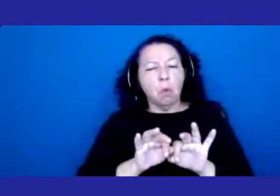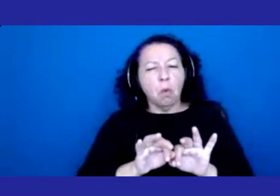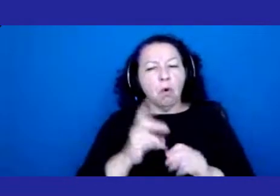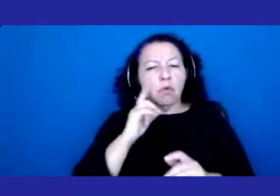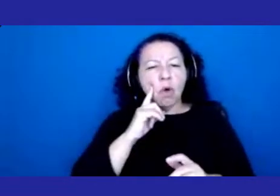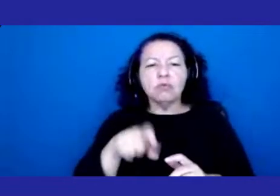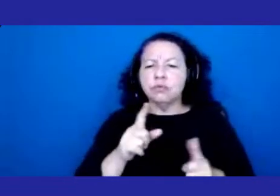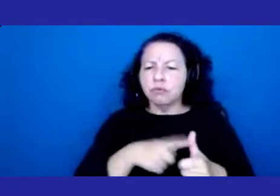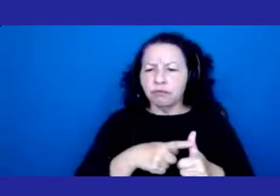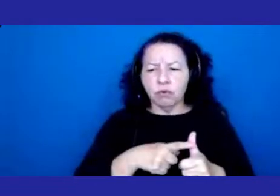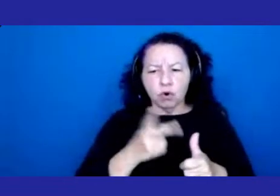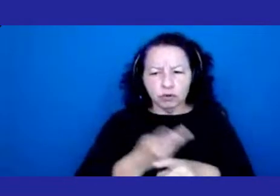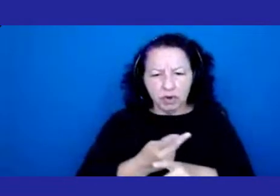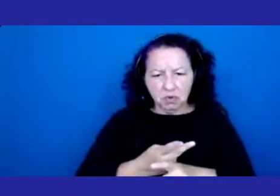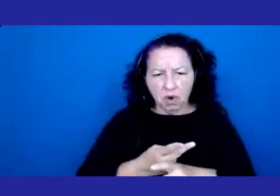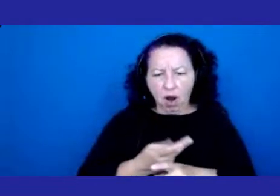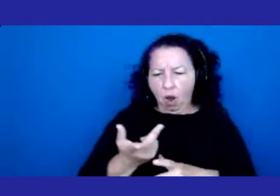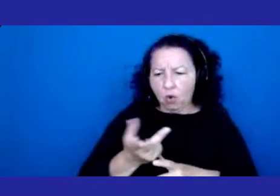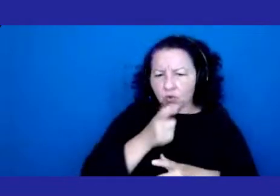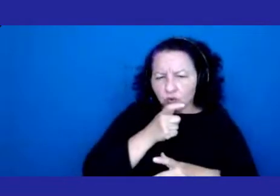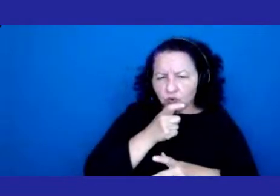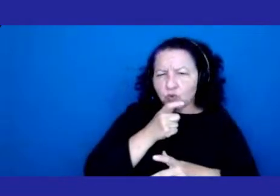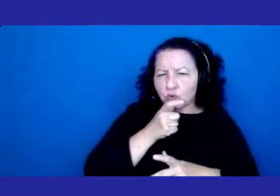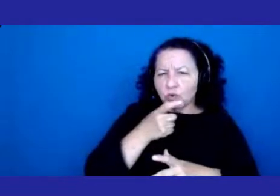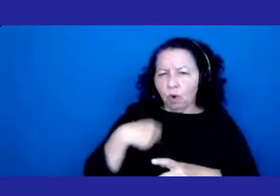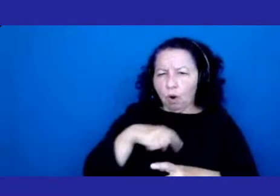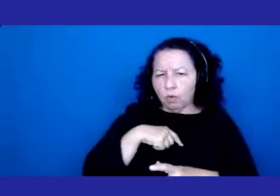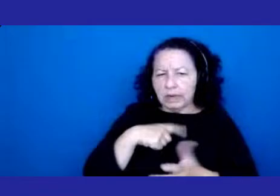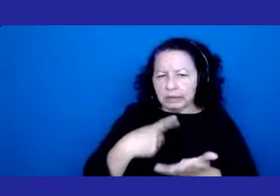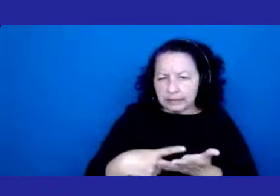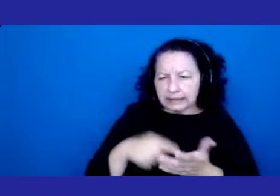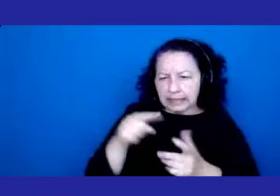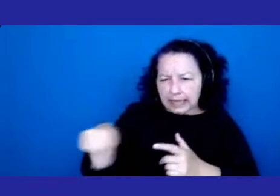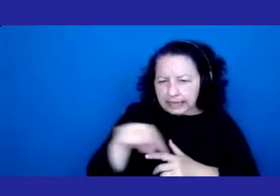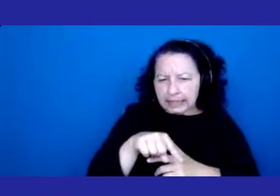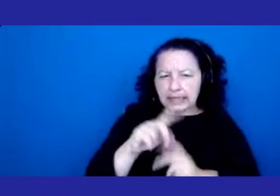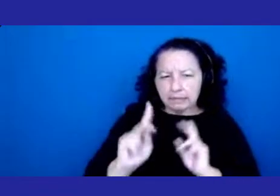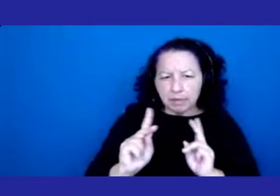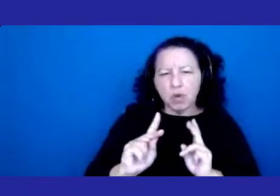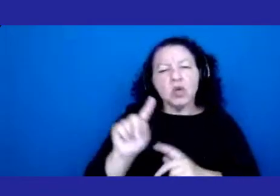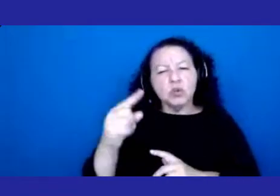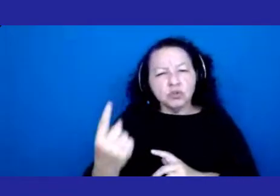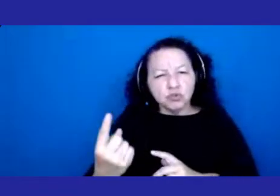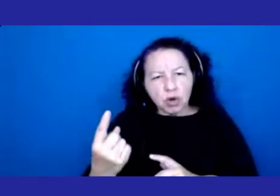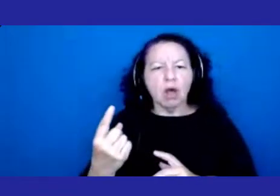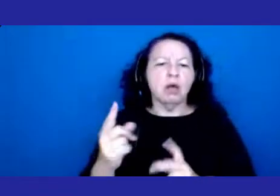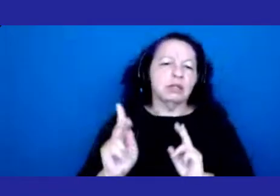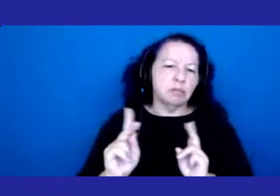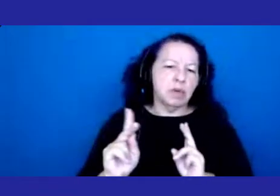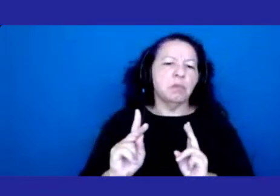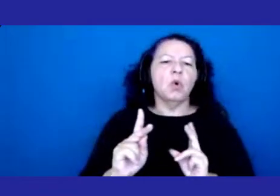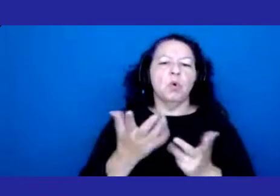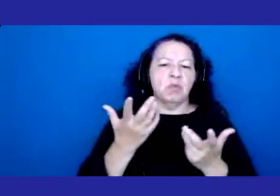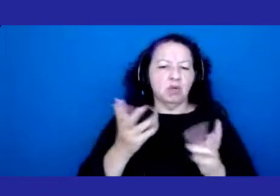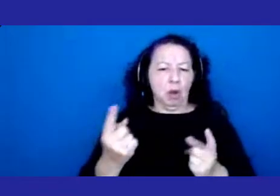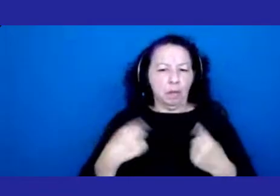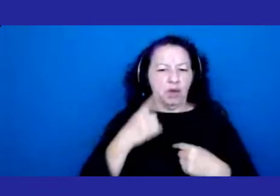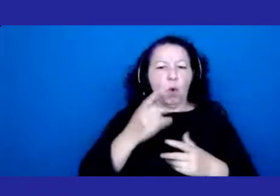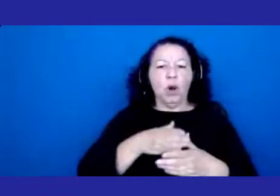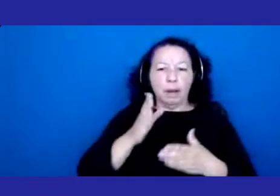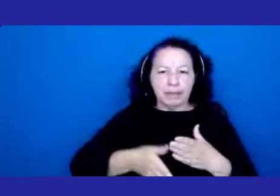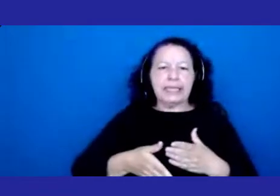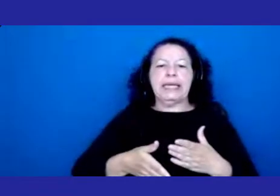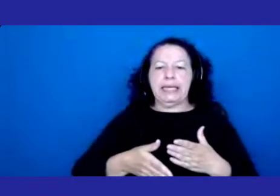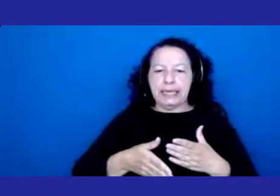narrow down the population that we're looking at to just those who were seen for a completed clinical encounter. And we looked at completeness